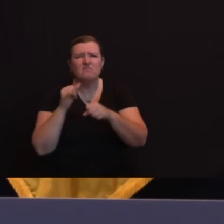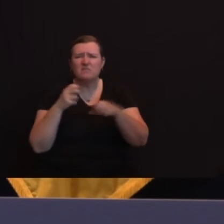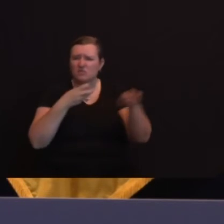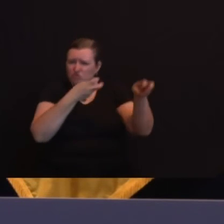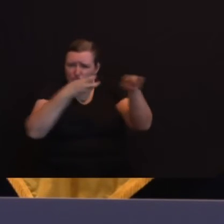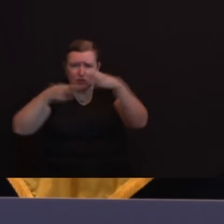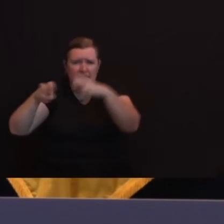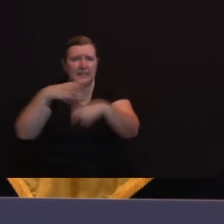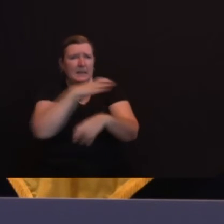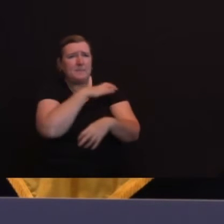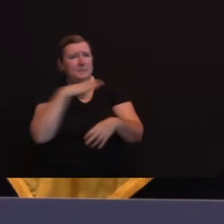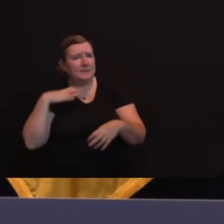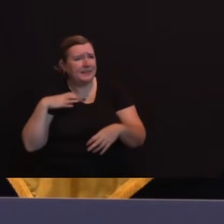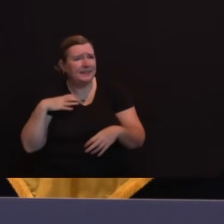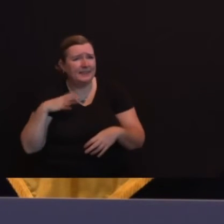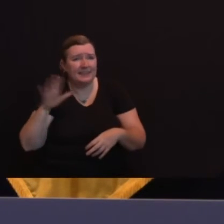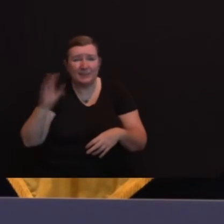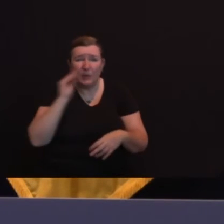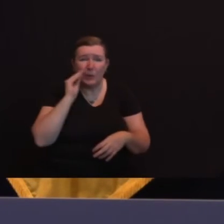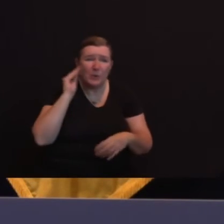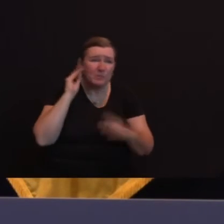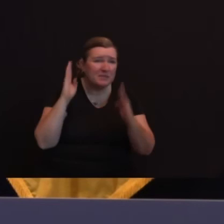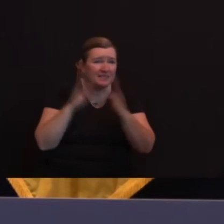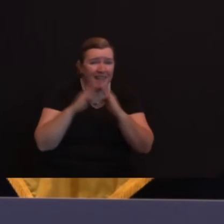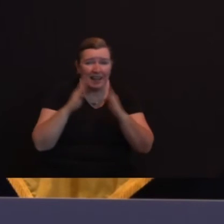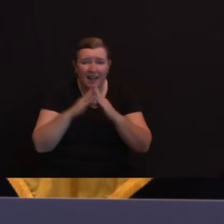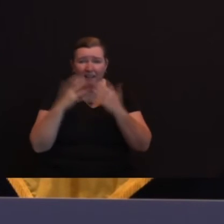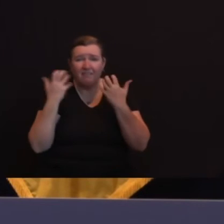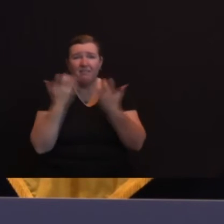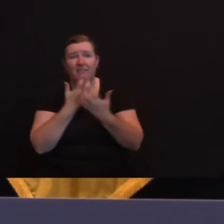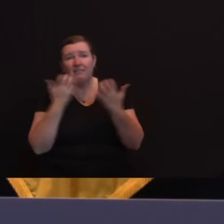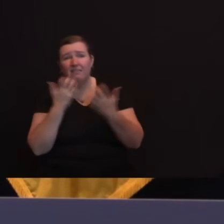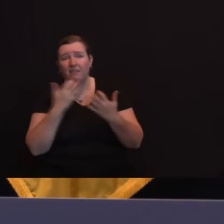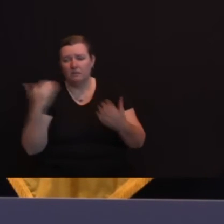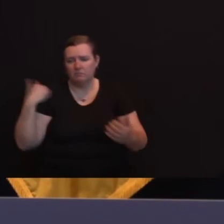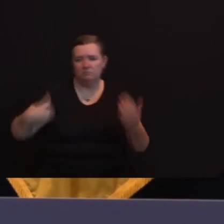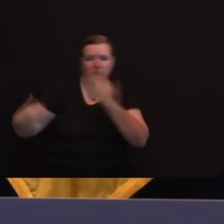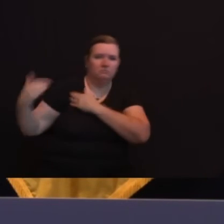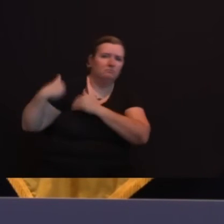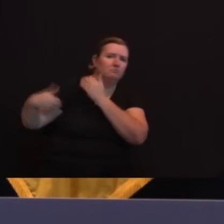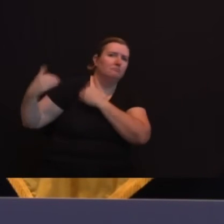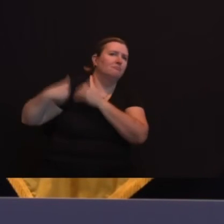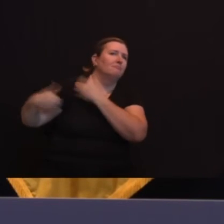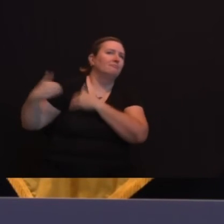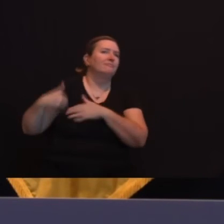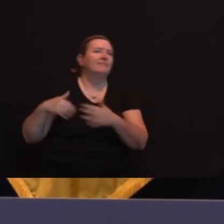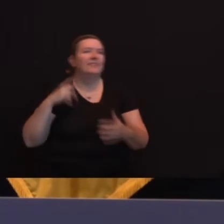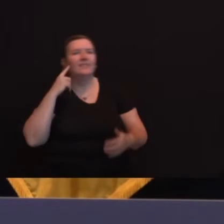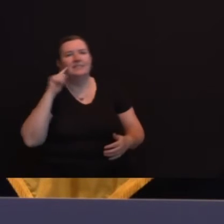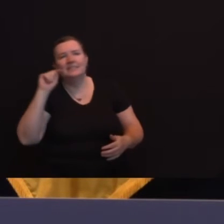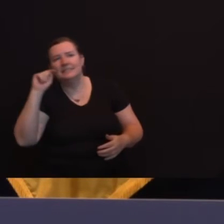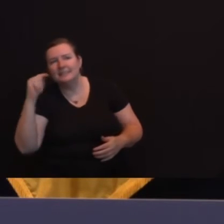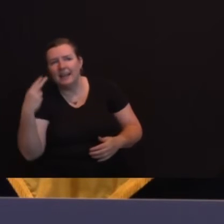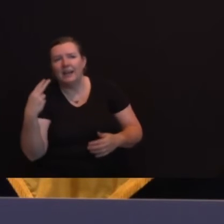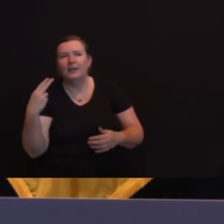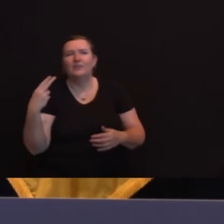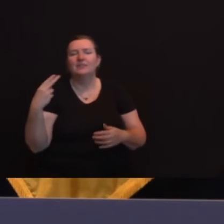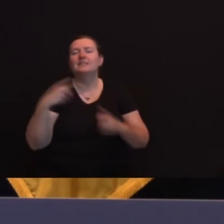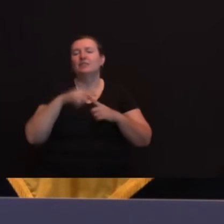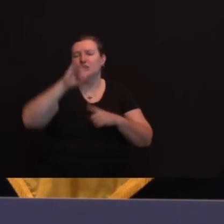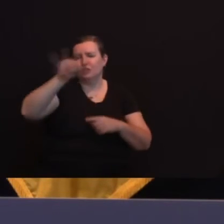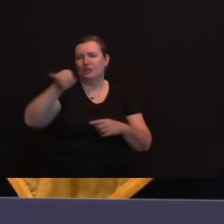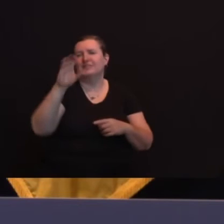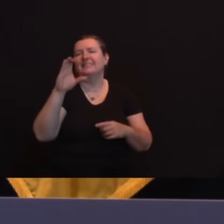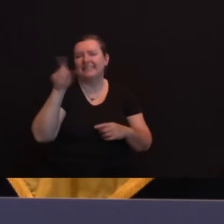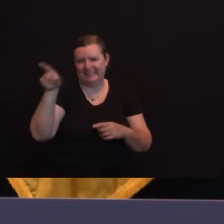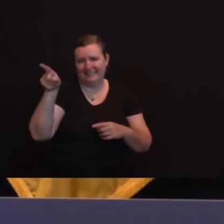as well. And he was on me constantly to do a town hall in Jersey City that he was going to be one of the